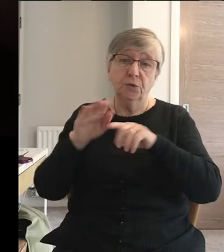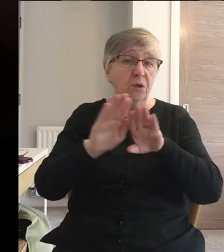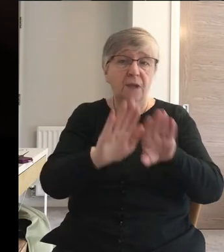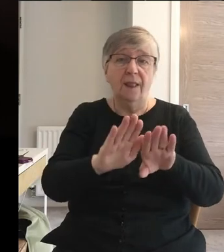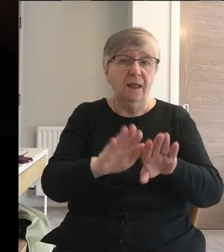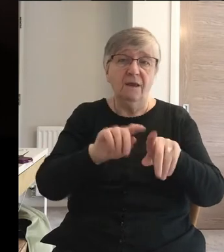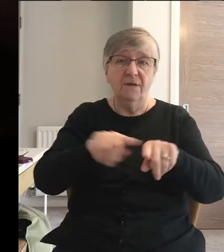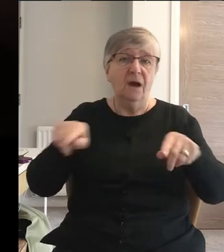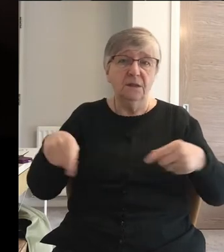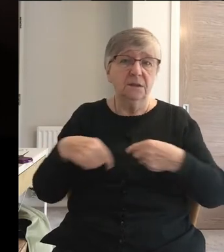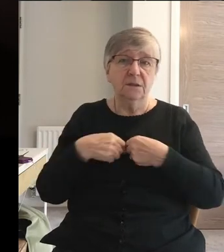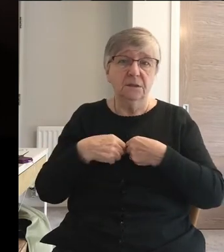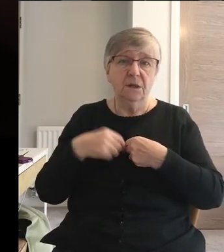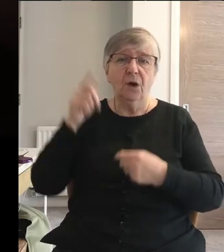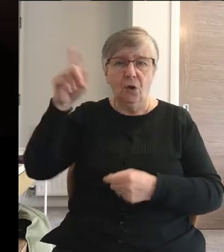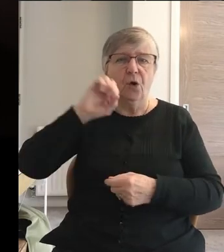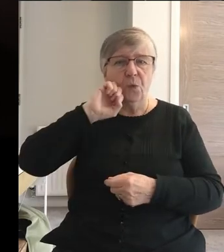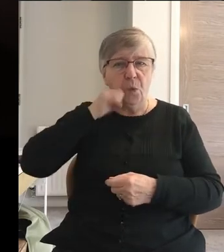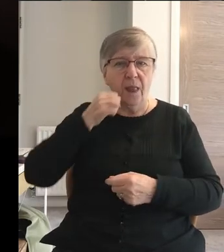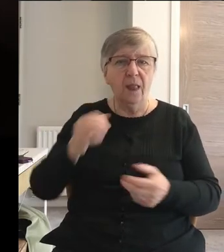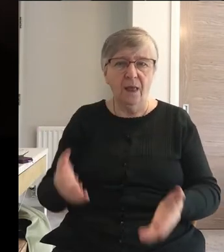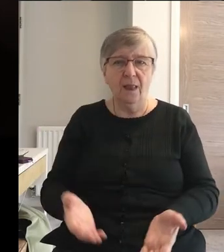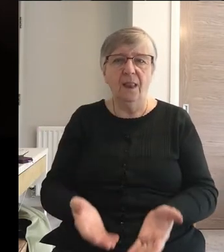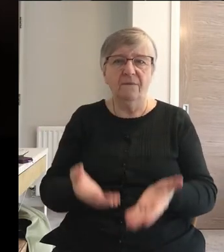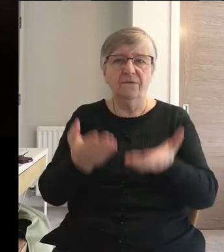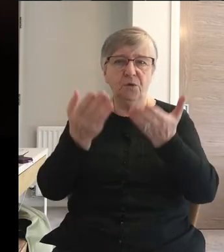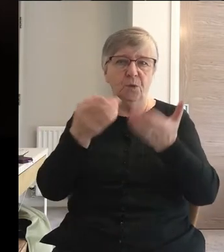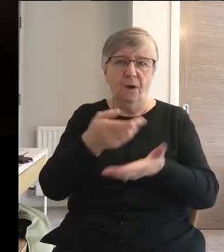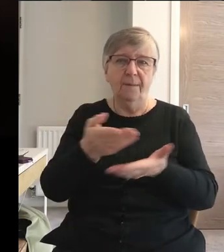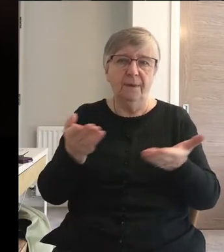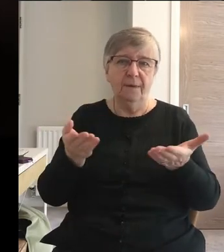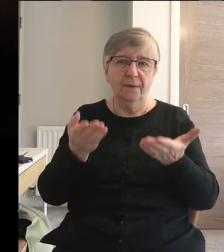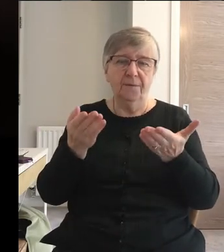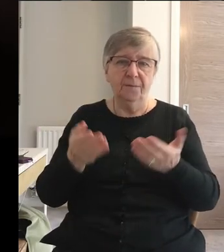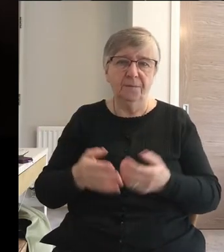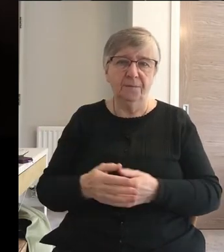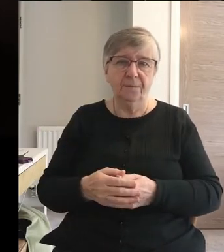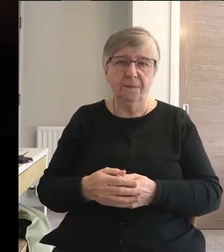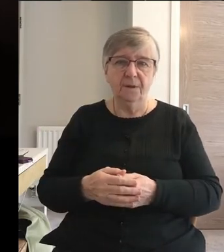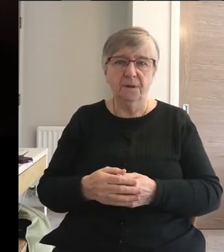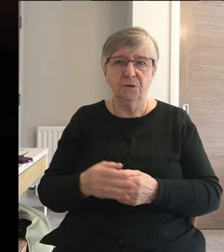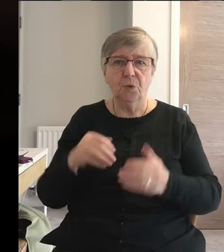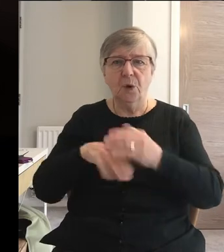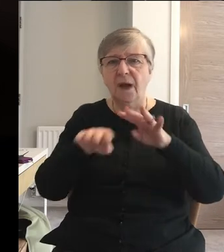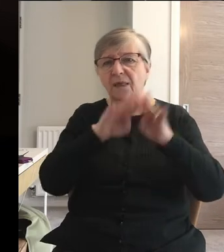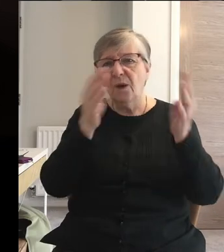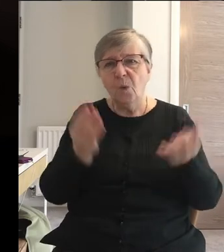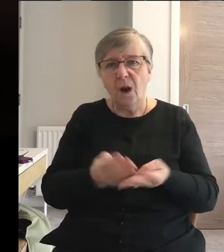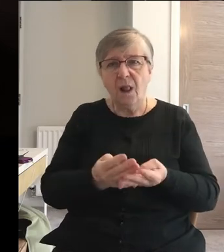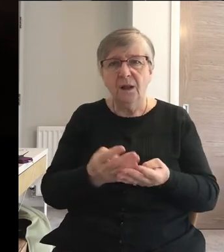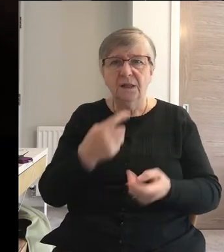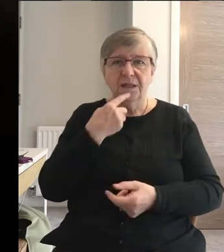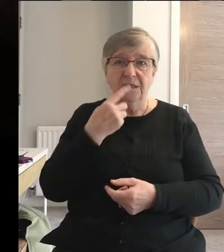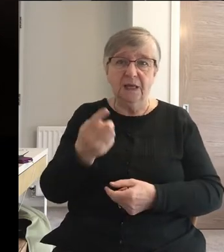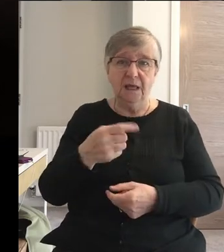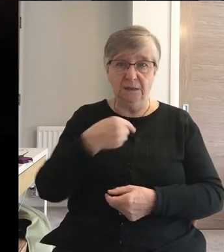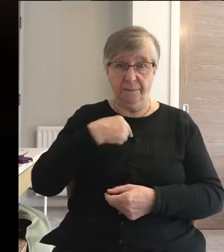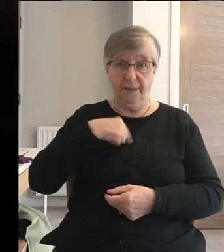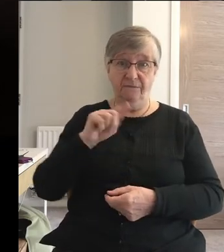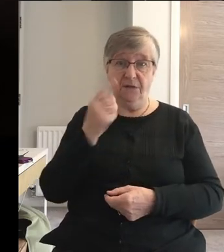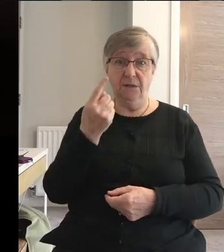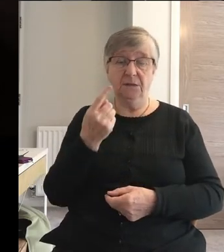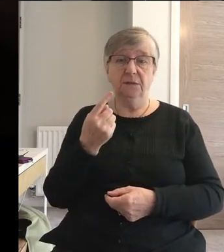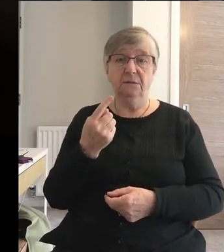us. He will, verse 10, lift you up. And so in our world which says me